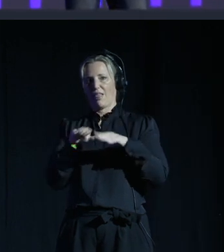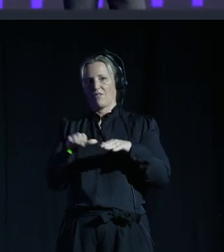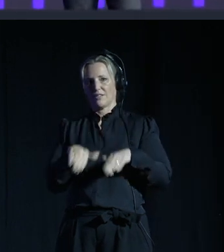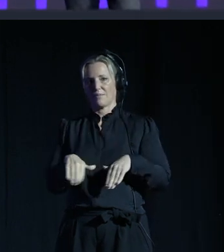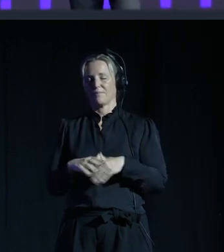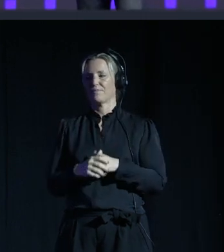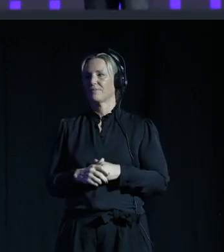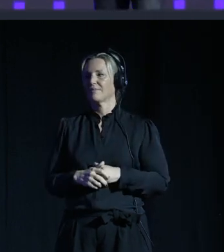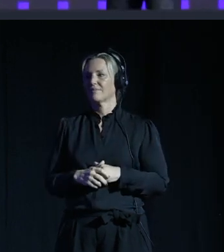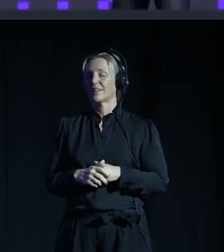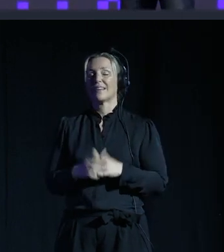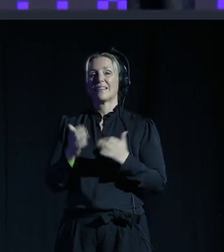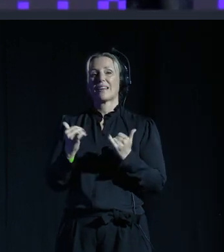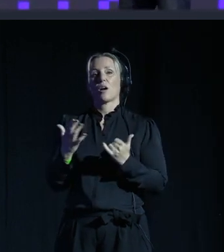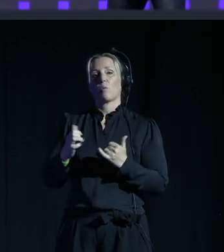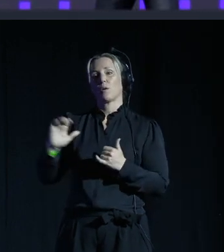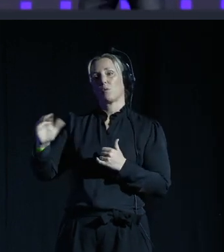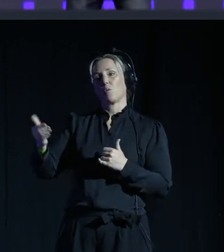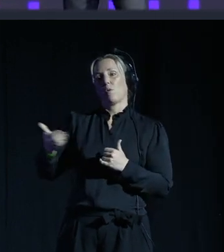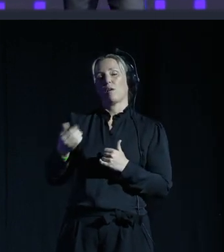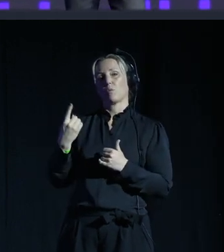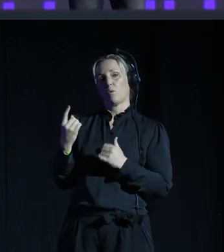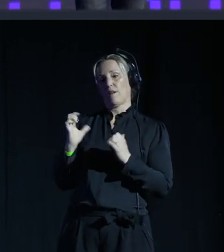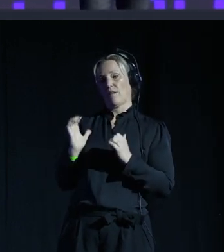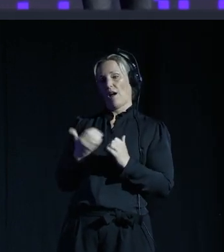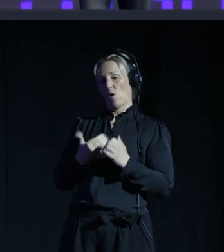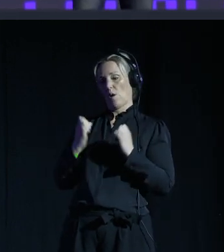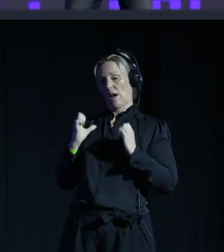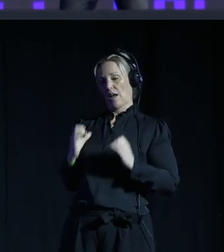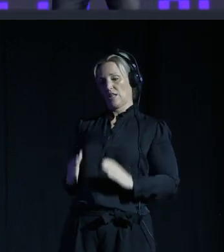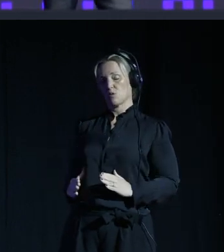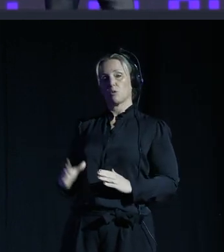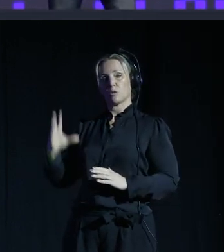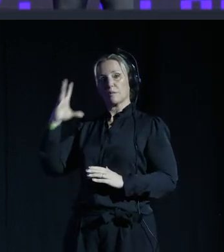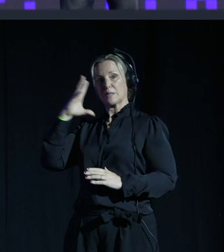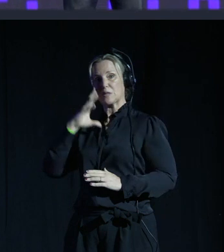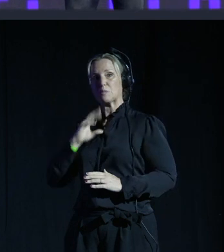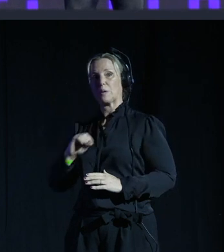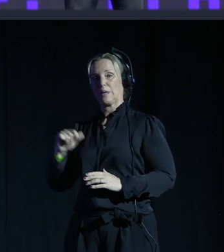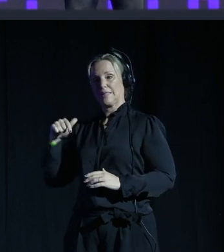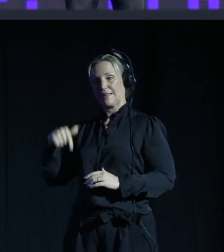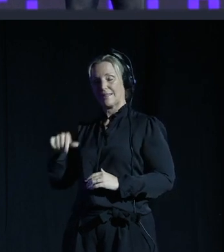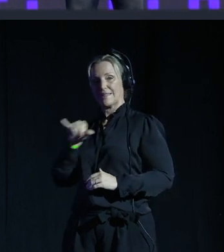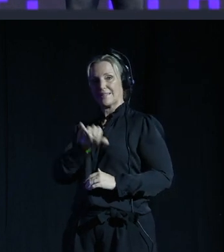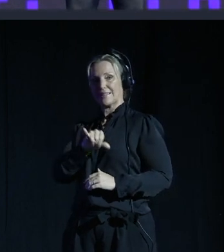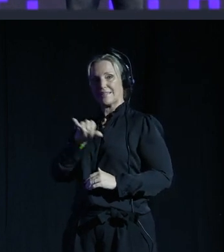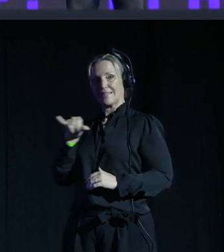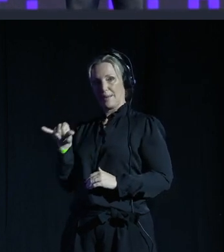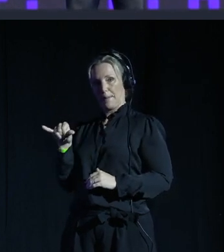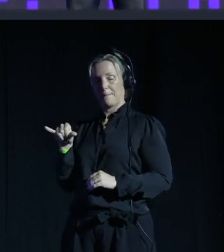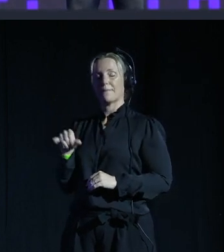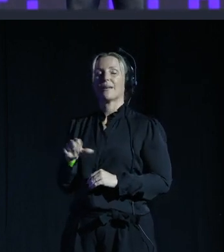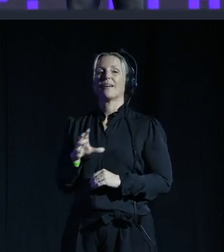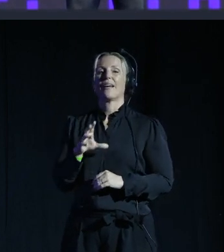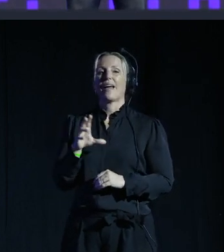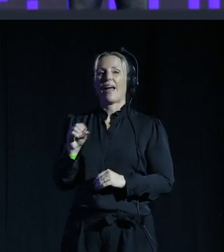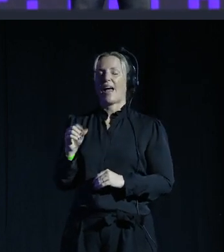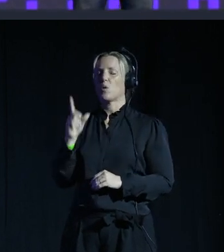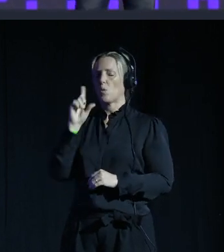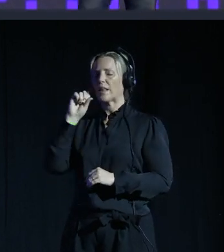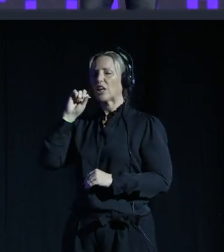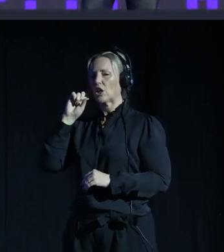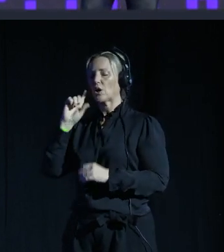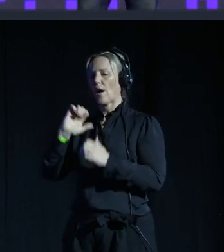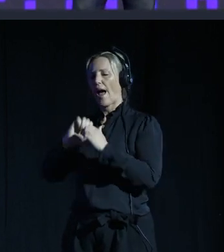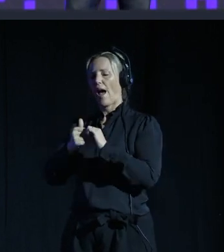that, I do want to welcome to the stage one of our customers that's been going through this type of journey, and we're going to hear more about how they've been